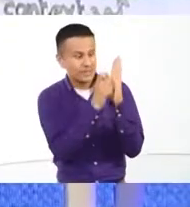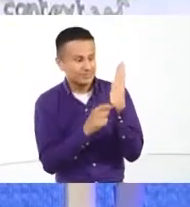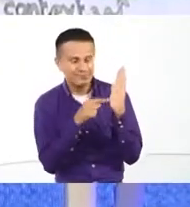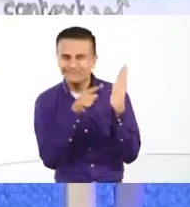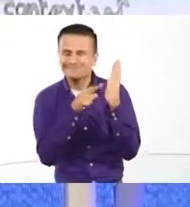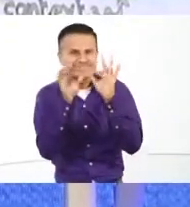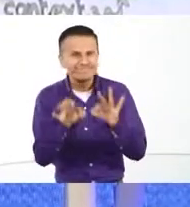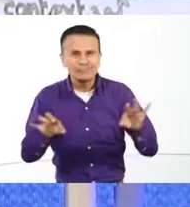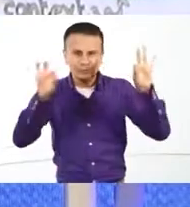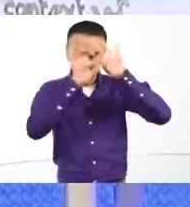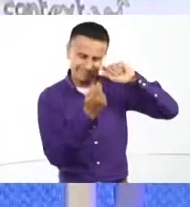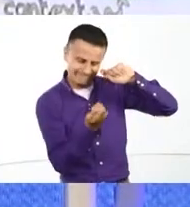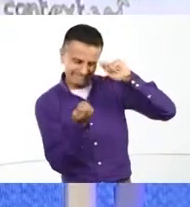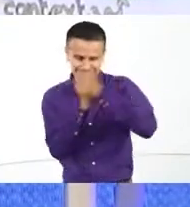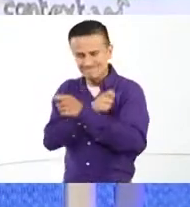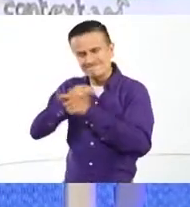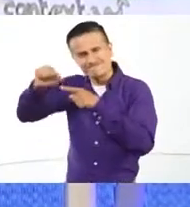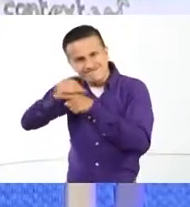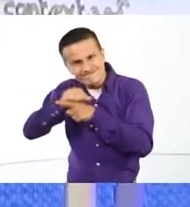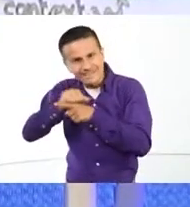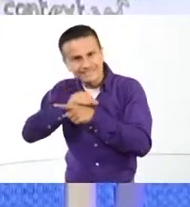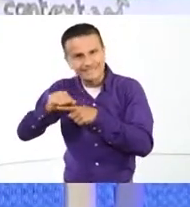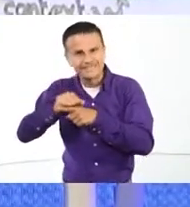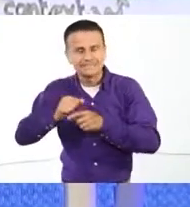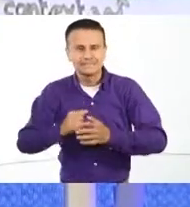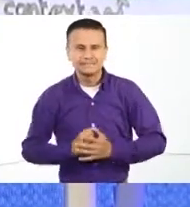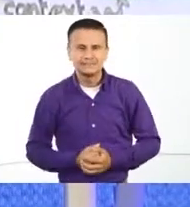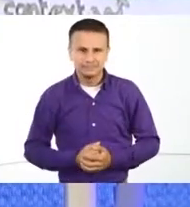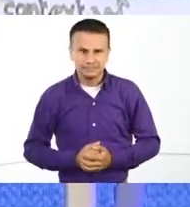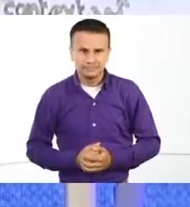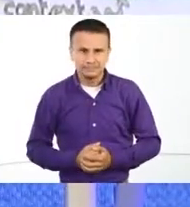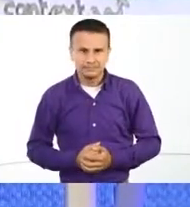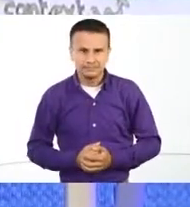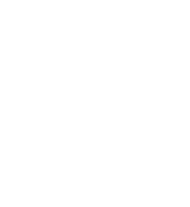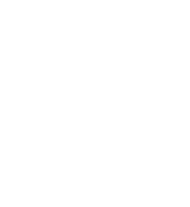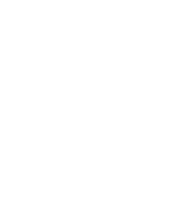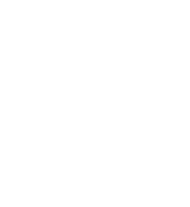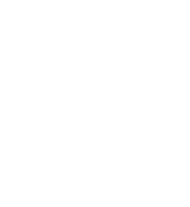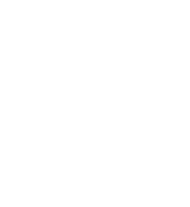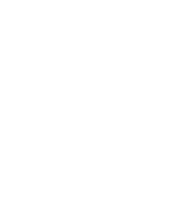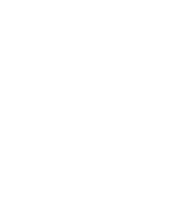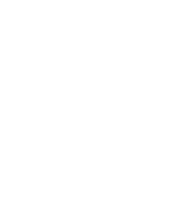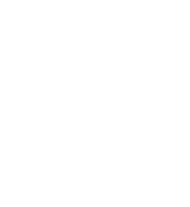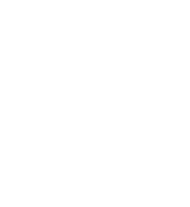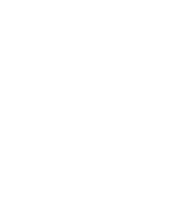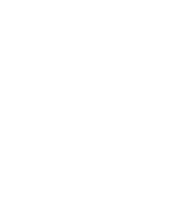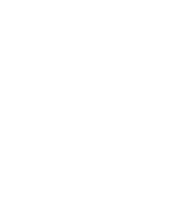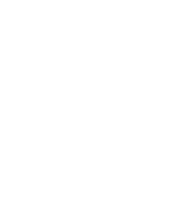important principles into, in effect, practice.